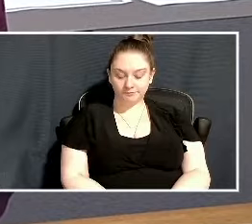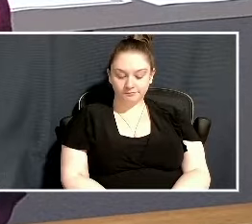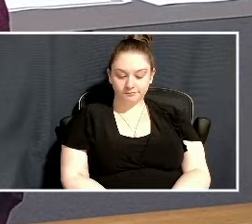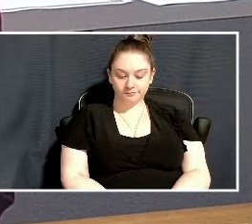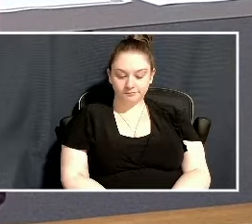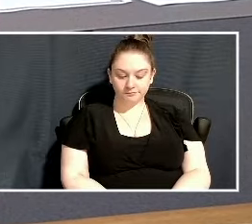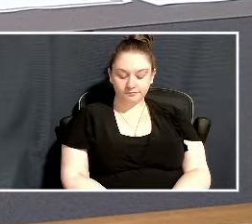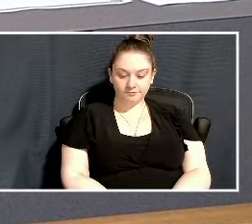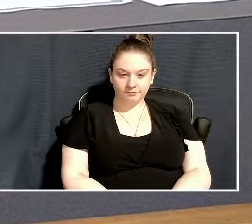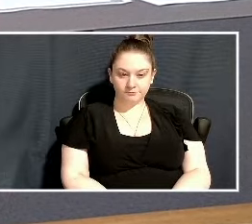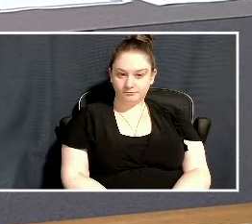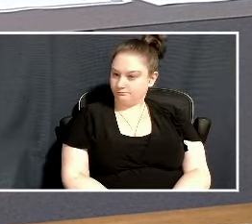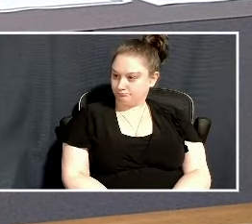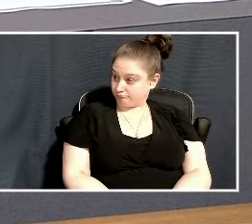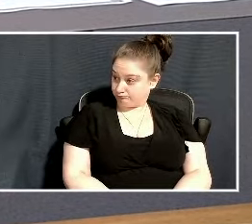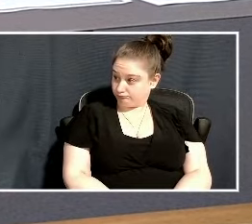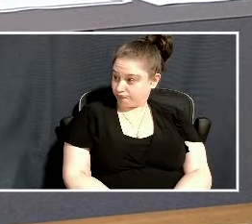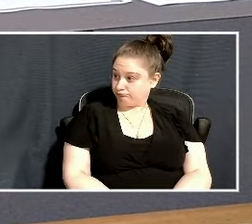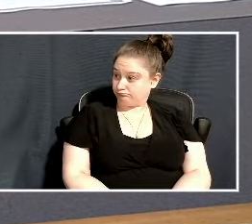We don't have.